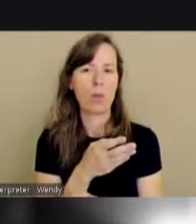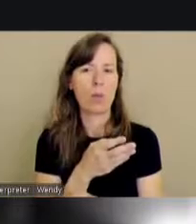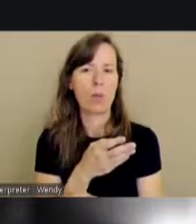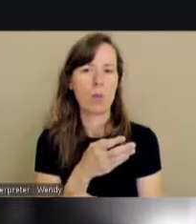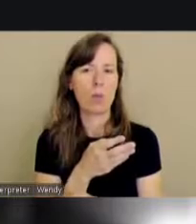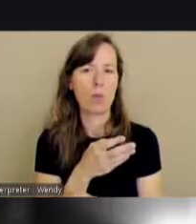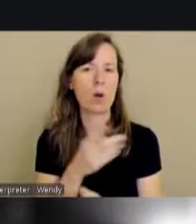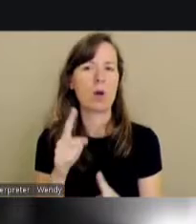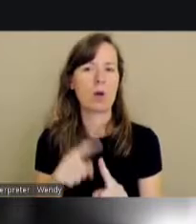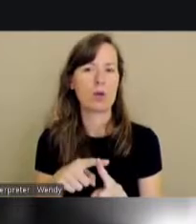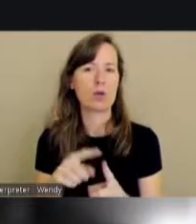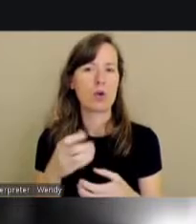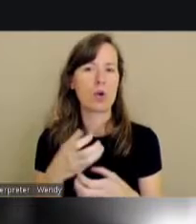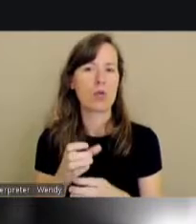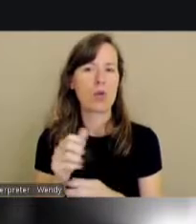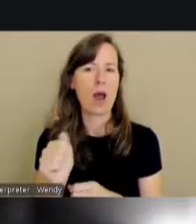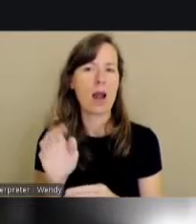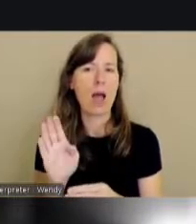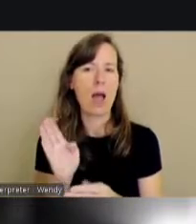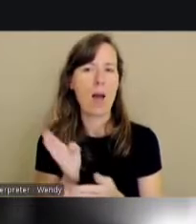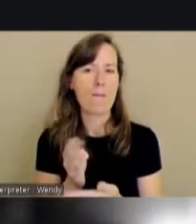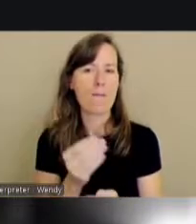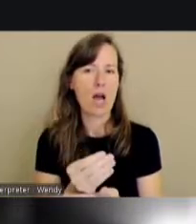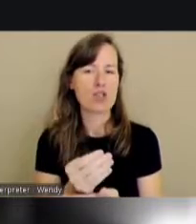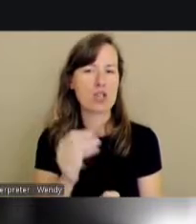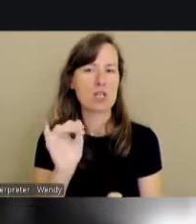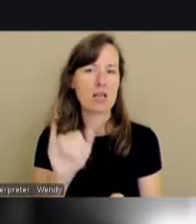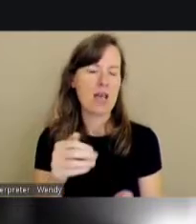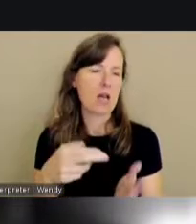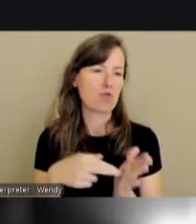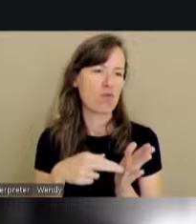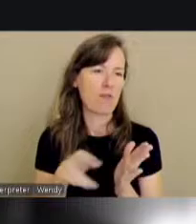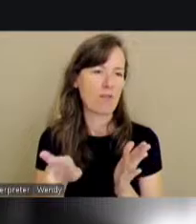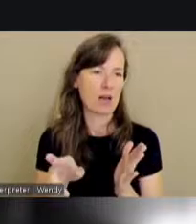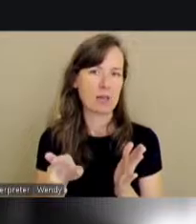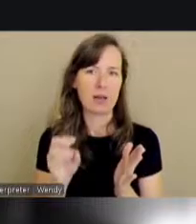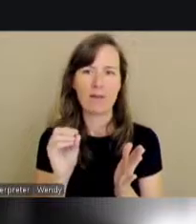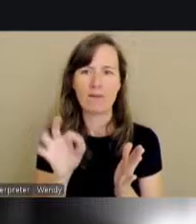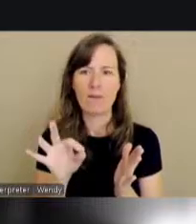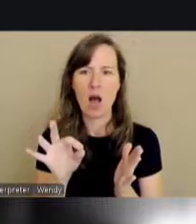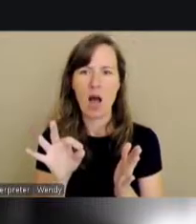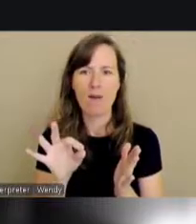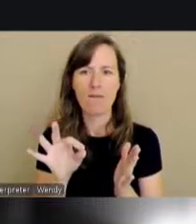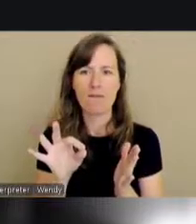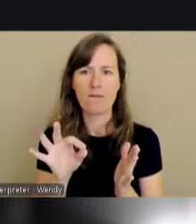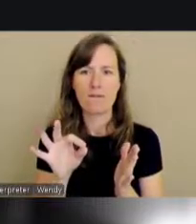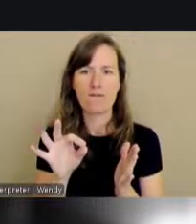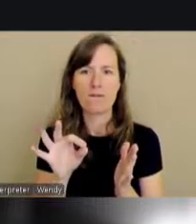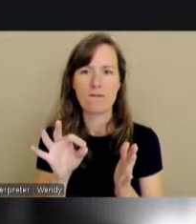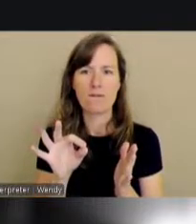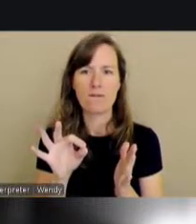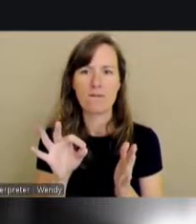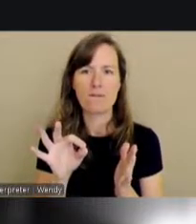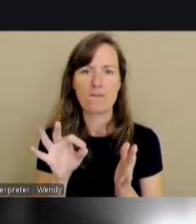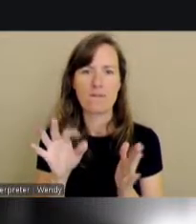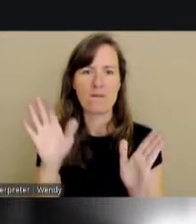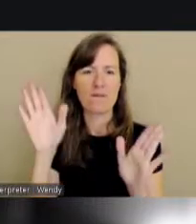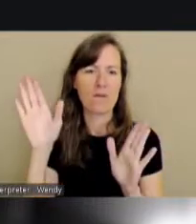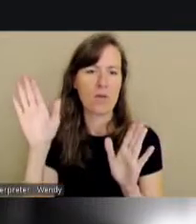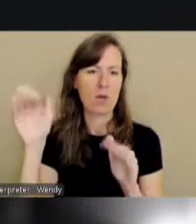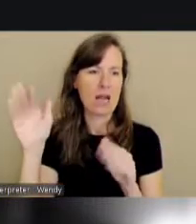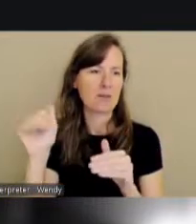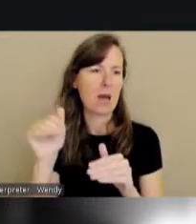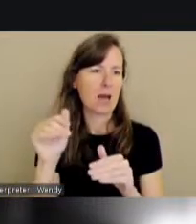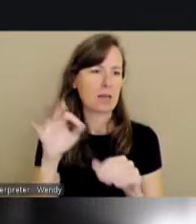create a budget that would be reflective of the tax, of the projected vote. So yeah, I think